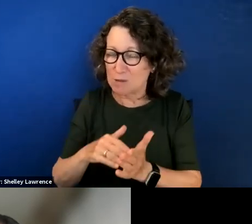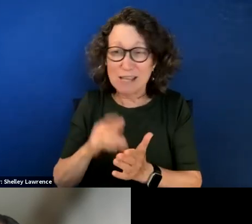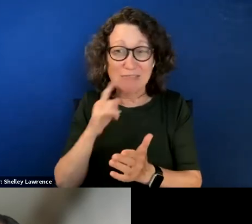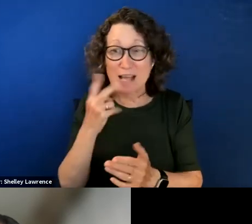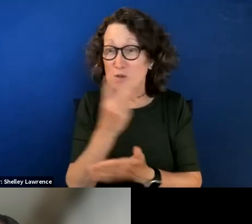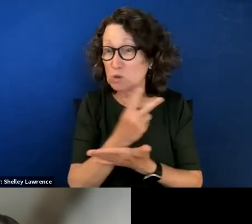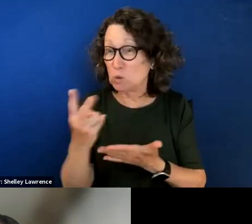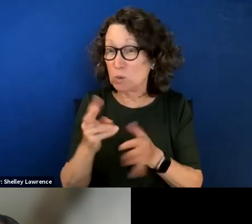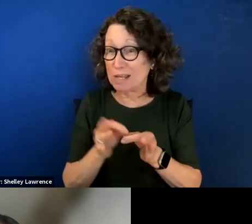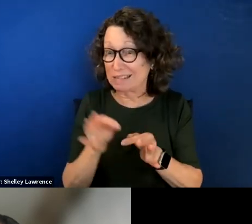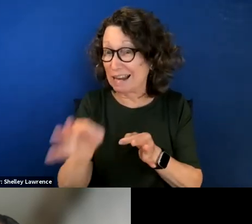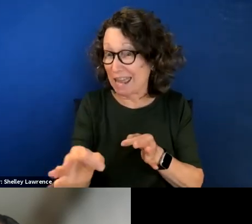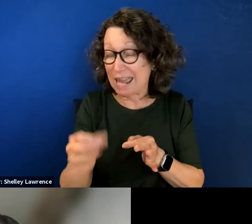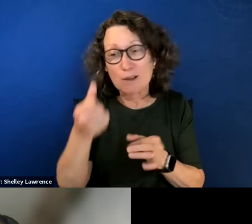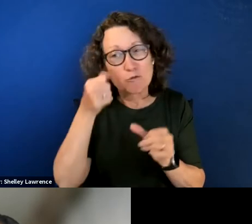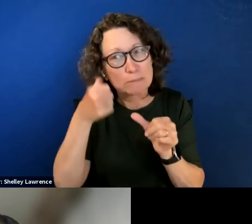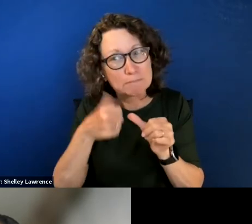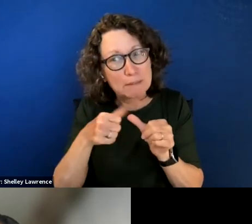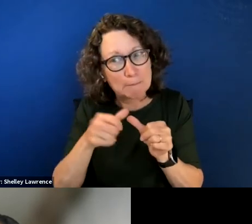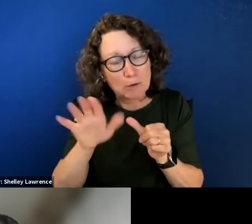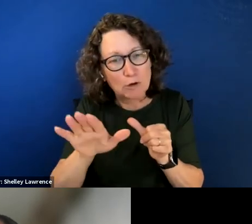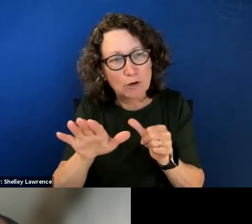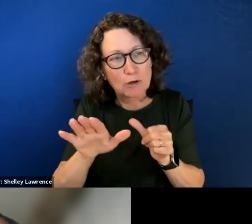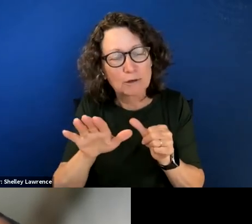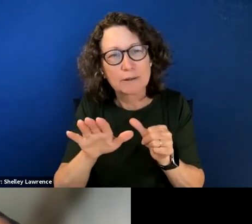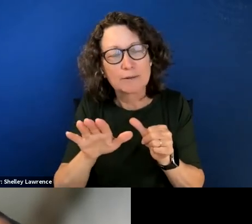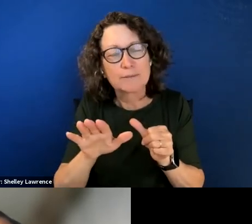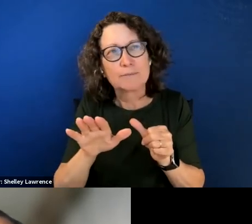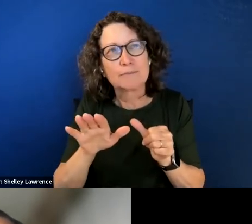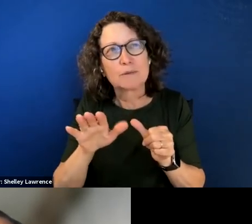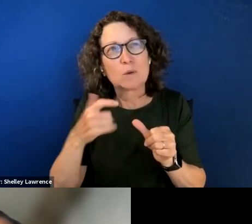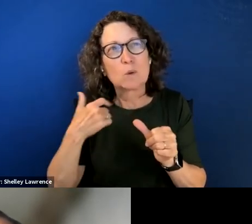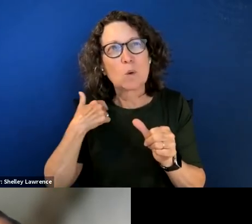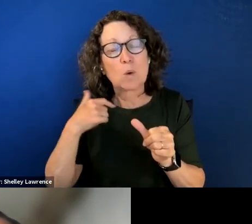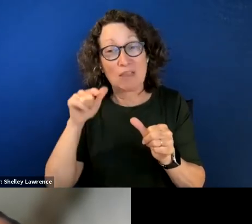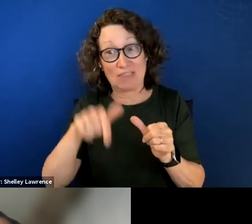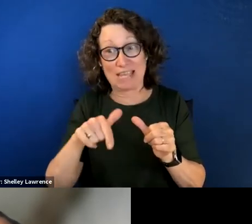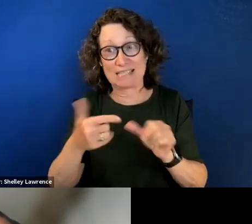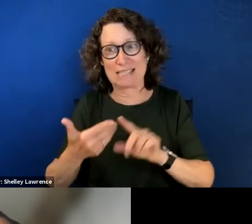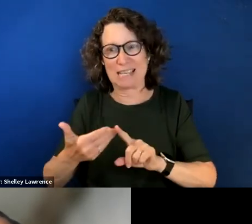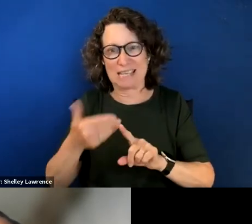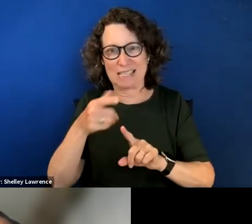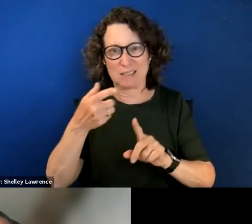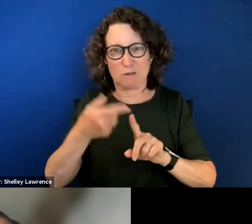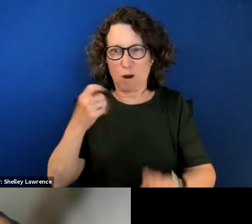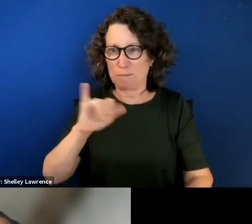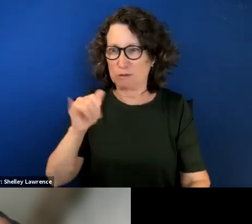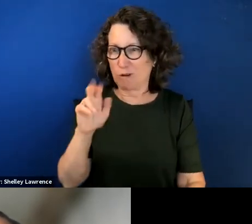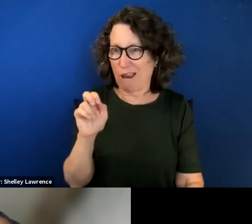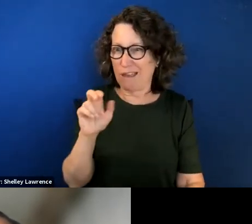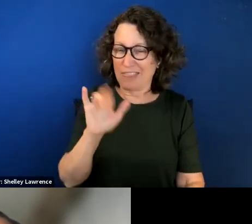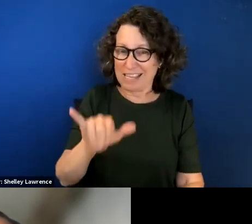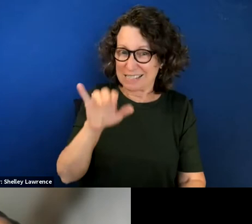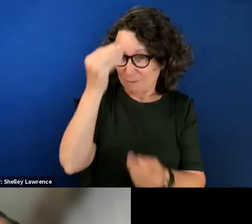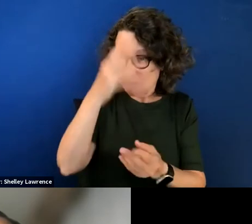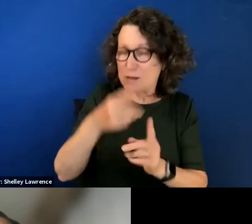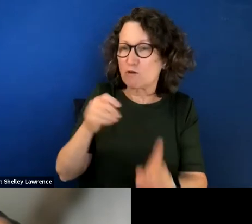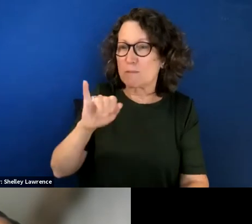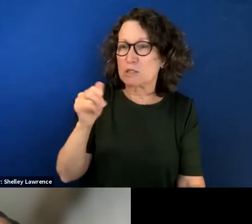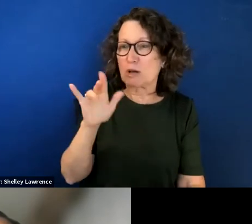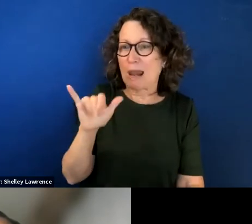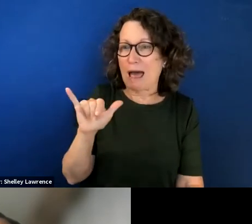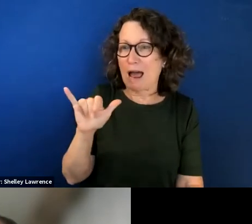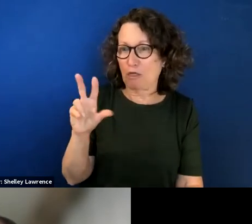delay in testing. So a reminder, or in reporting. So this is back on July 30th. But